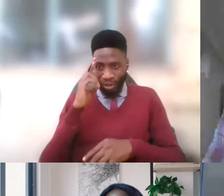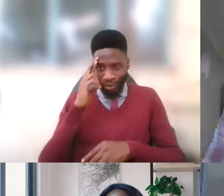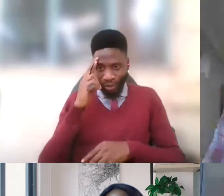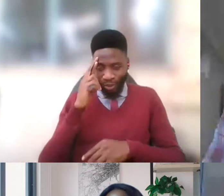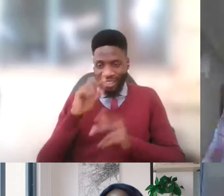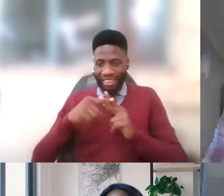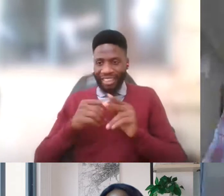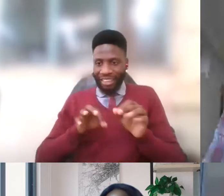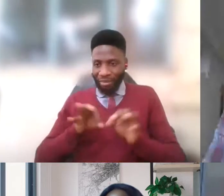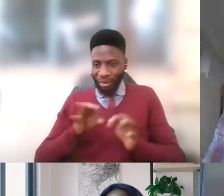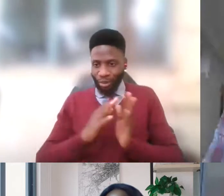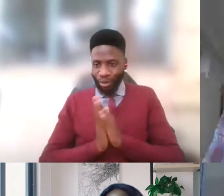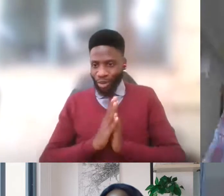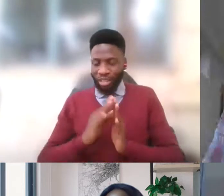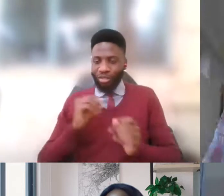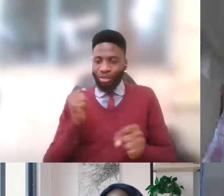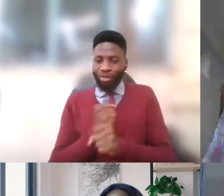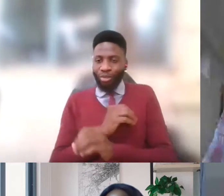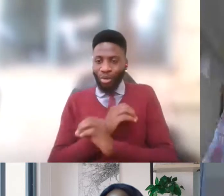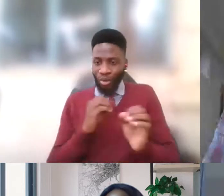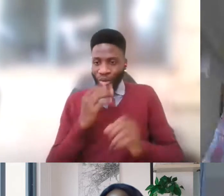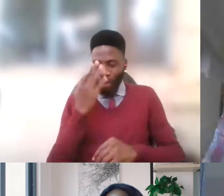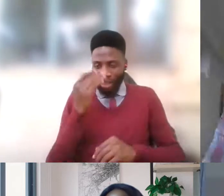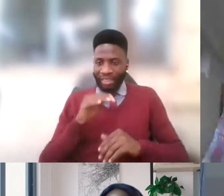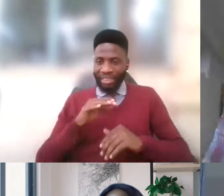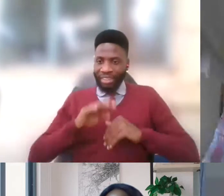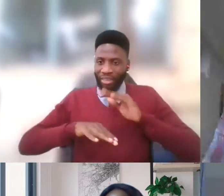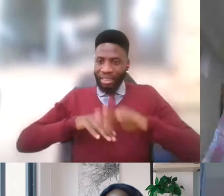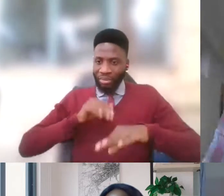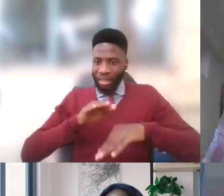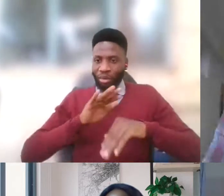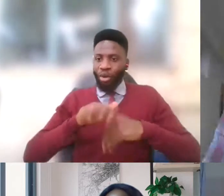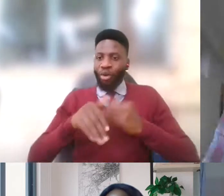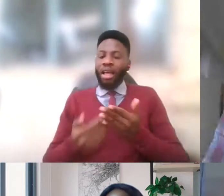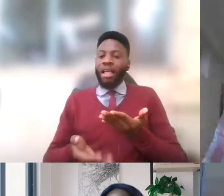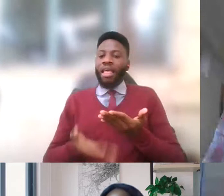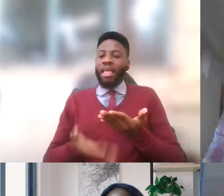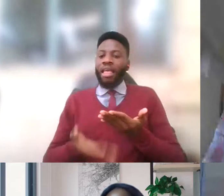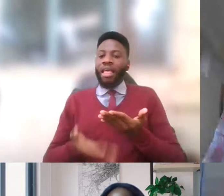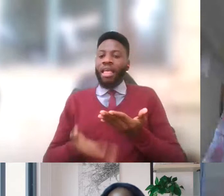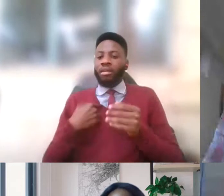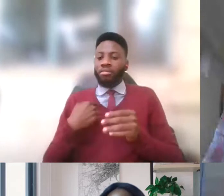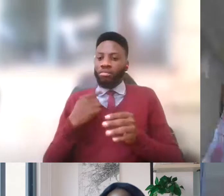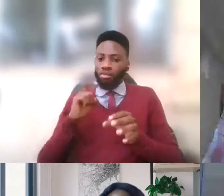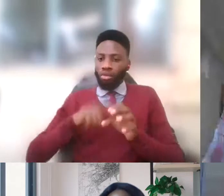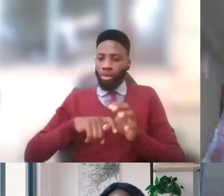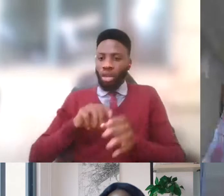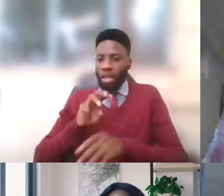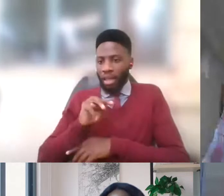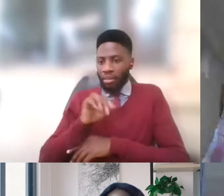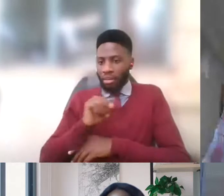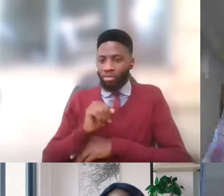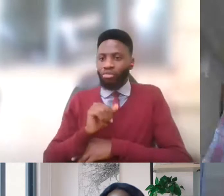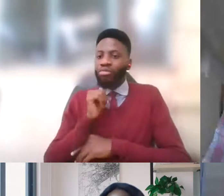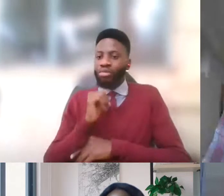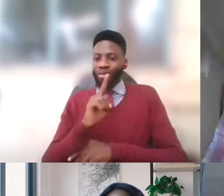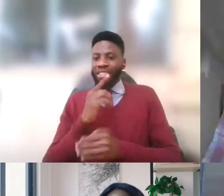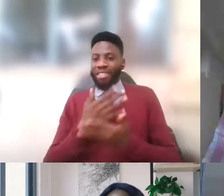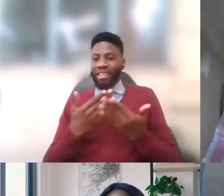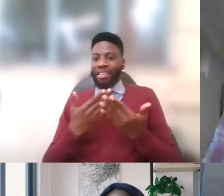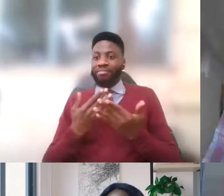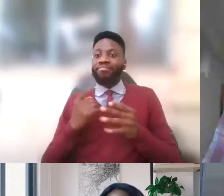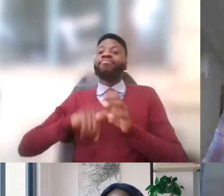like a series of interviews, and I was eventually offered the role. Now you might be wondering why I'm sharing this story with you. I can relate to where